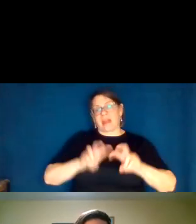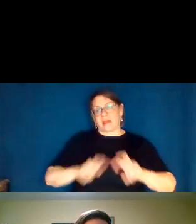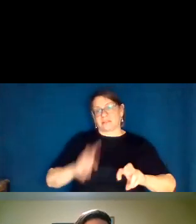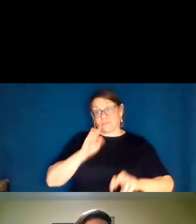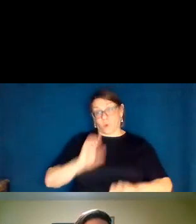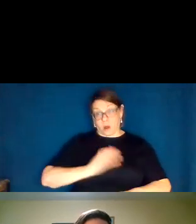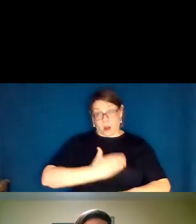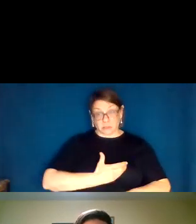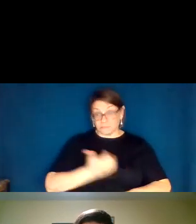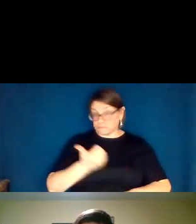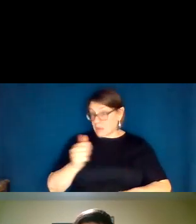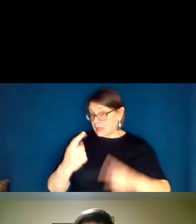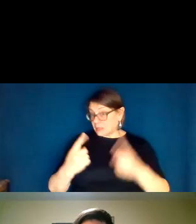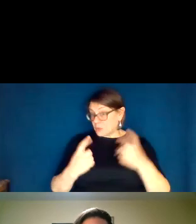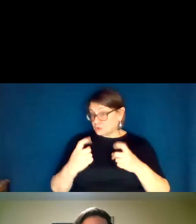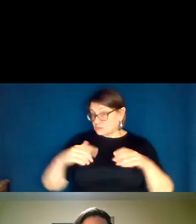any questions here?